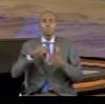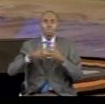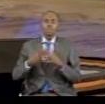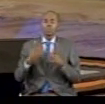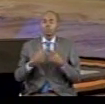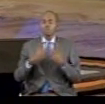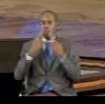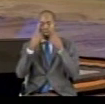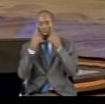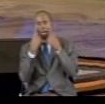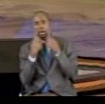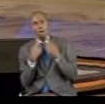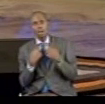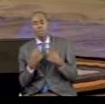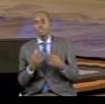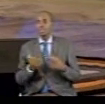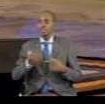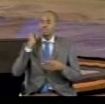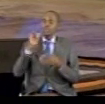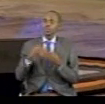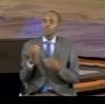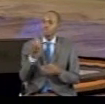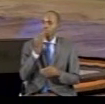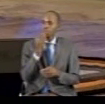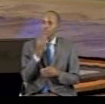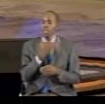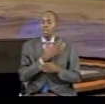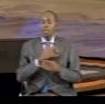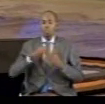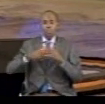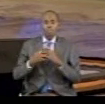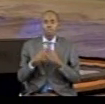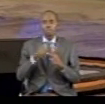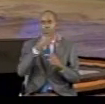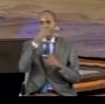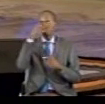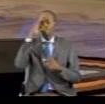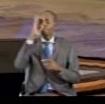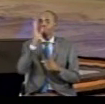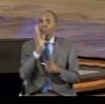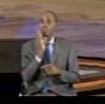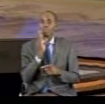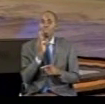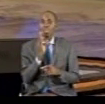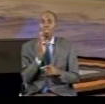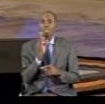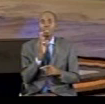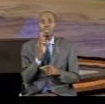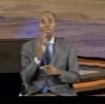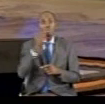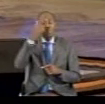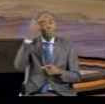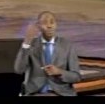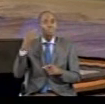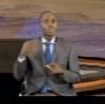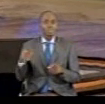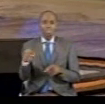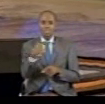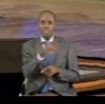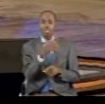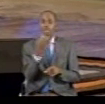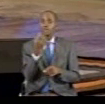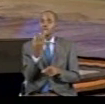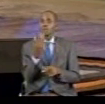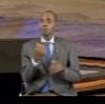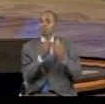and we go on compulsory fasting. Because they supposed it had been a spirit,